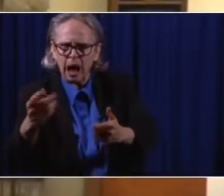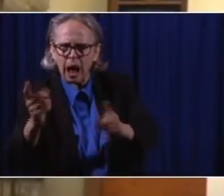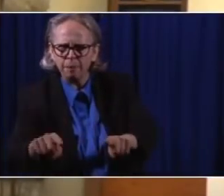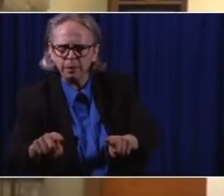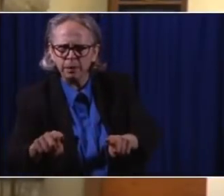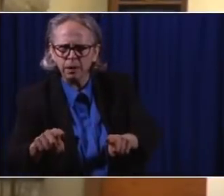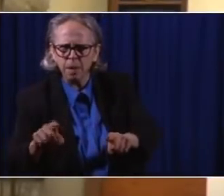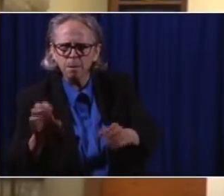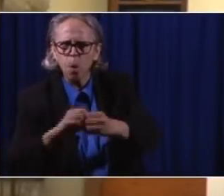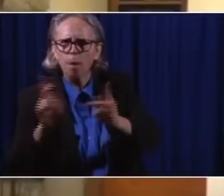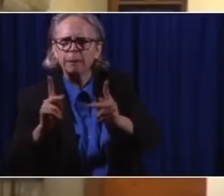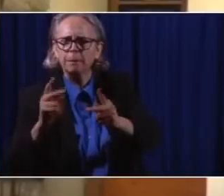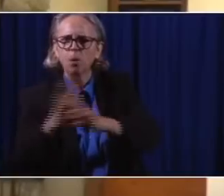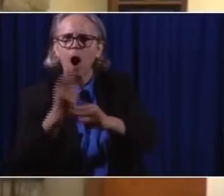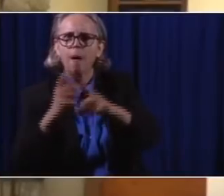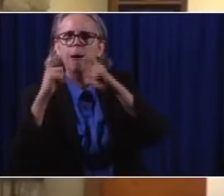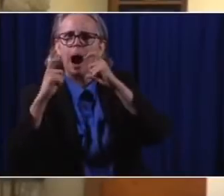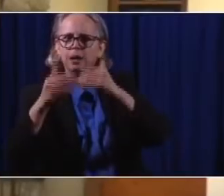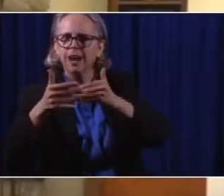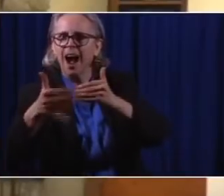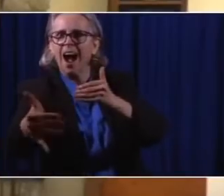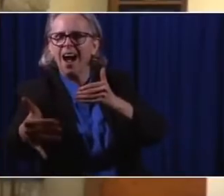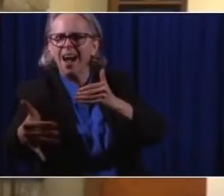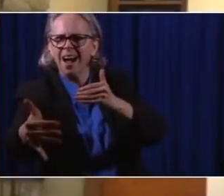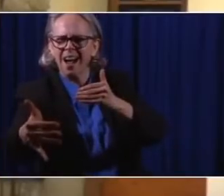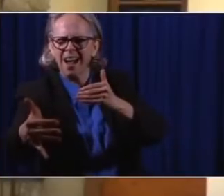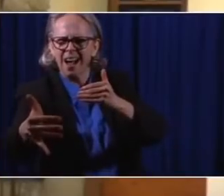usage. Now this is